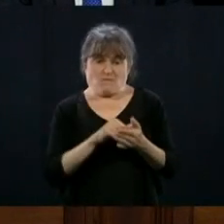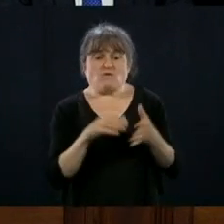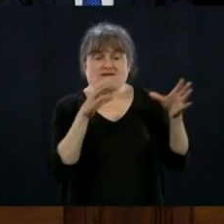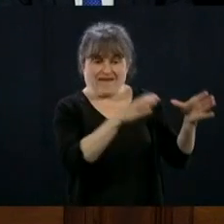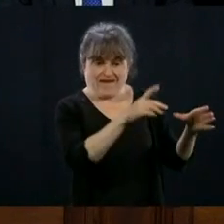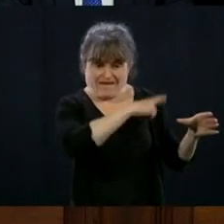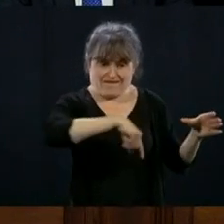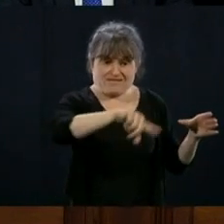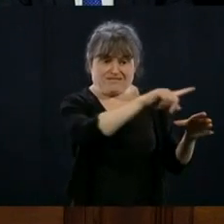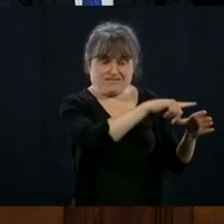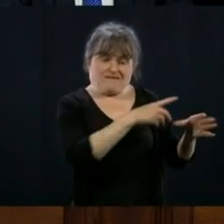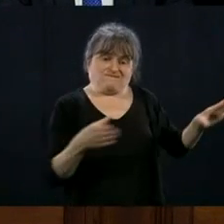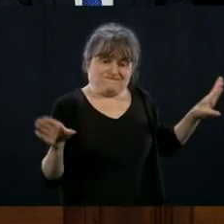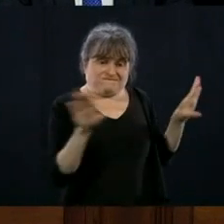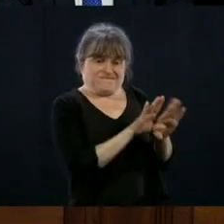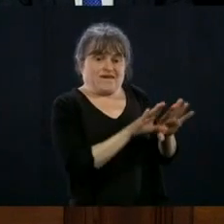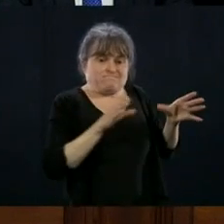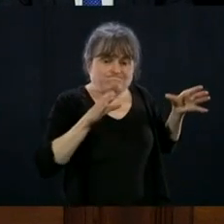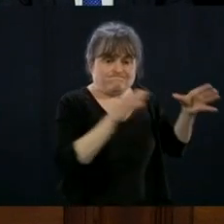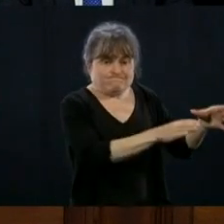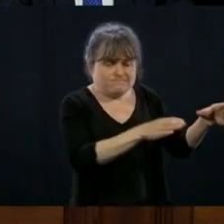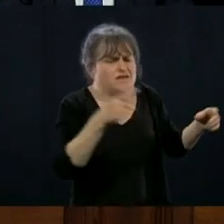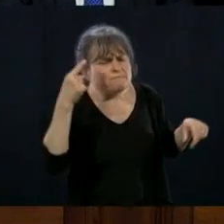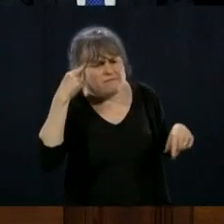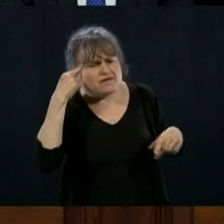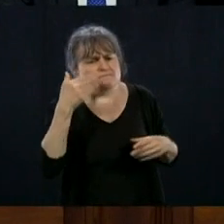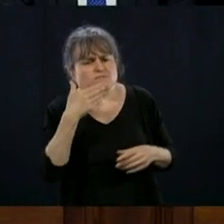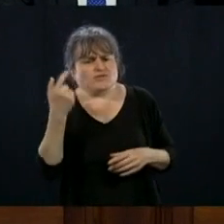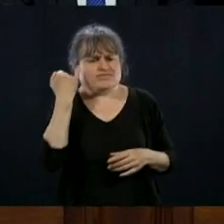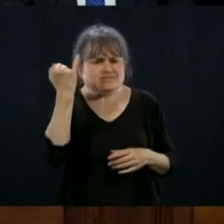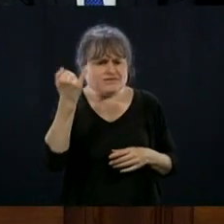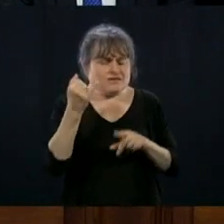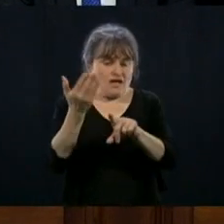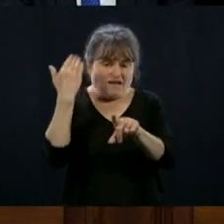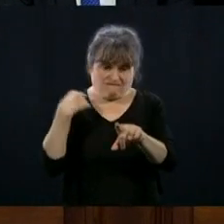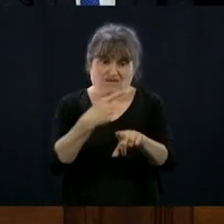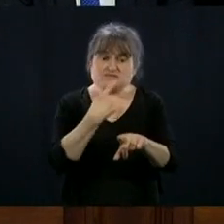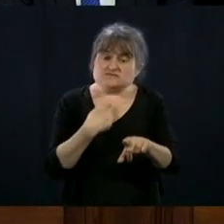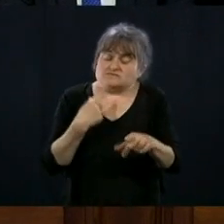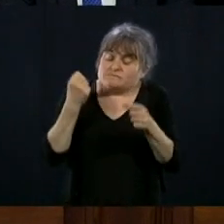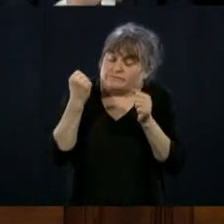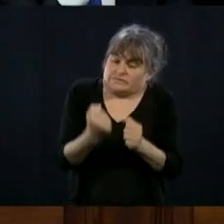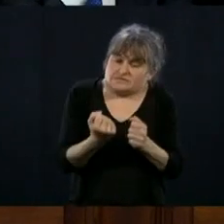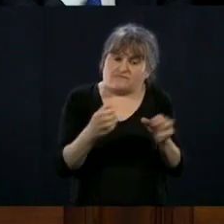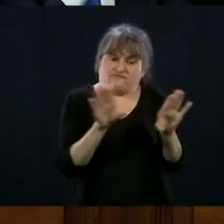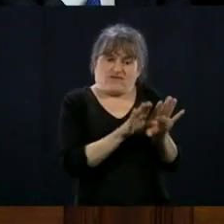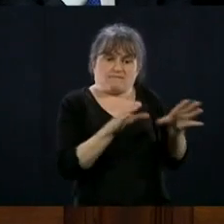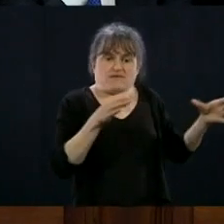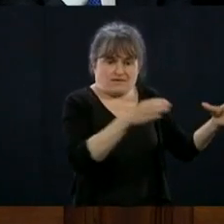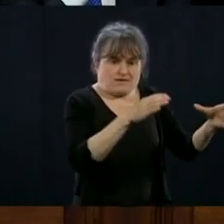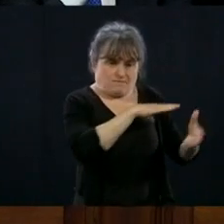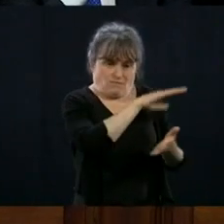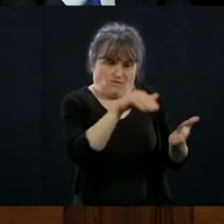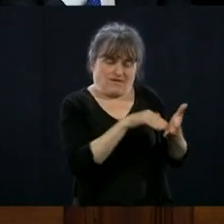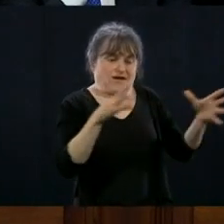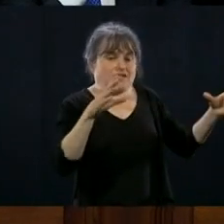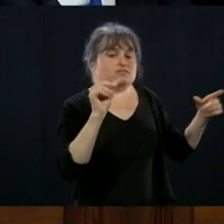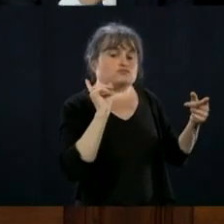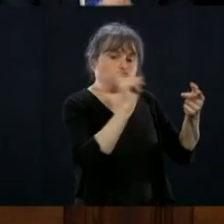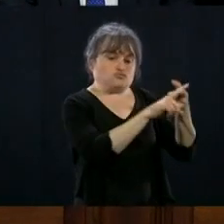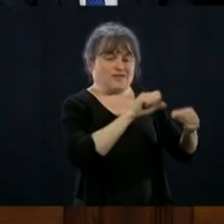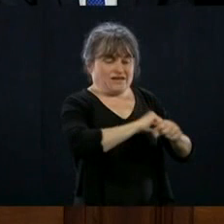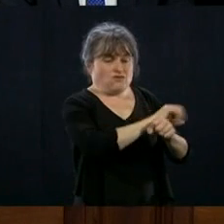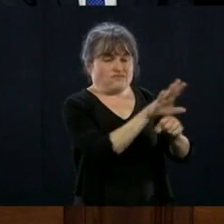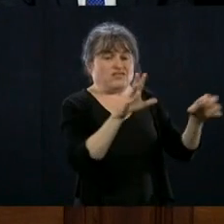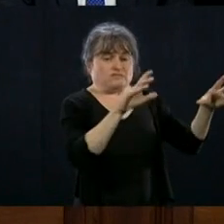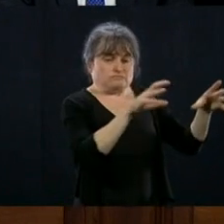We talked about that at the beginning of the pandemic. You had said, in fact, that it was something that could possibly be